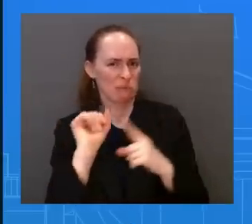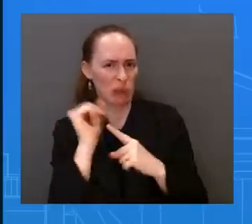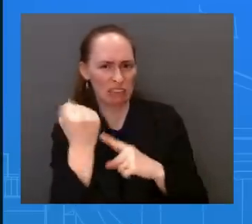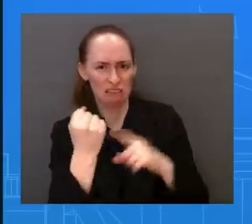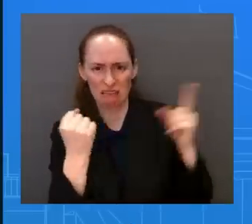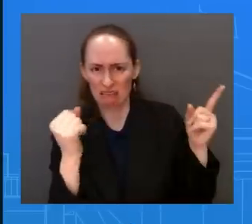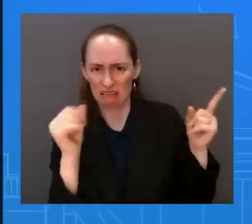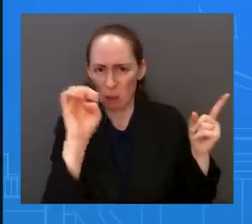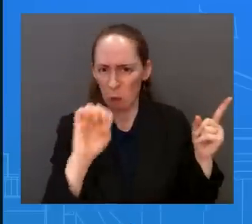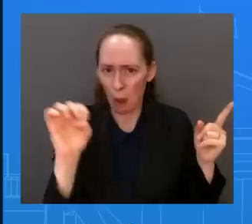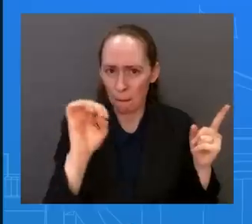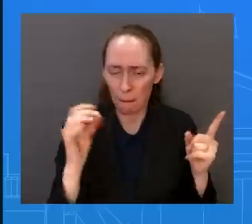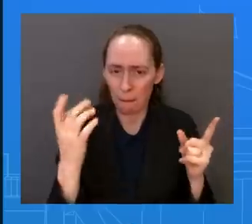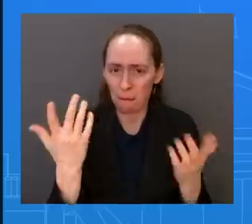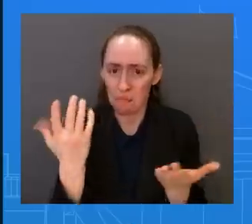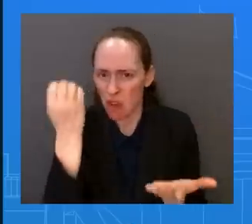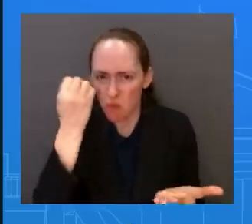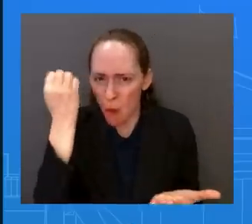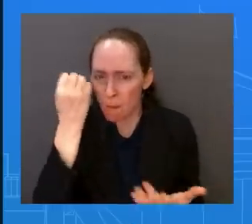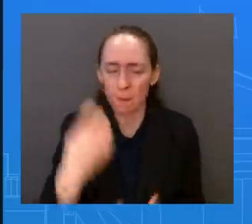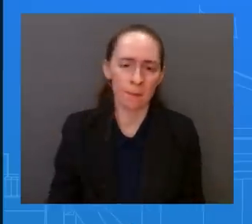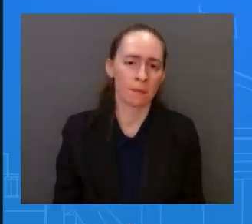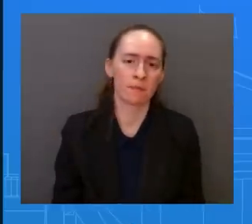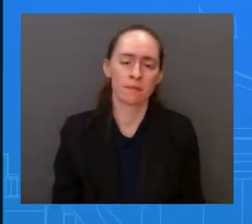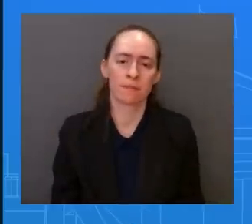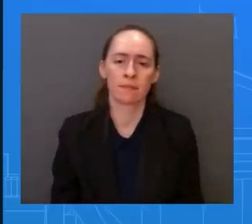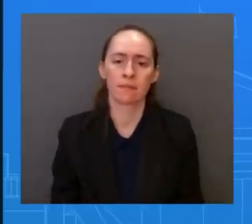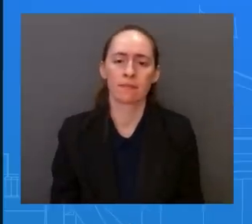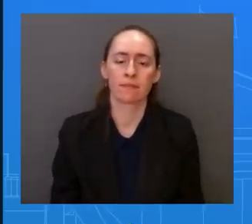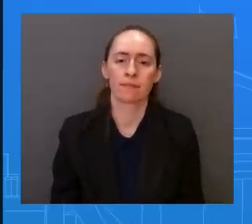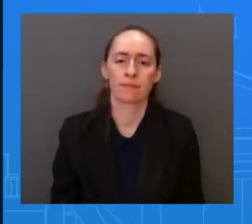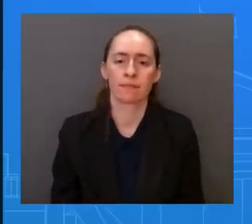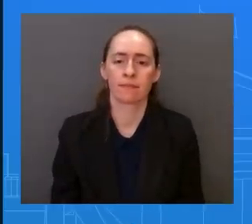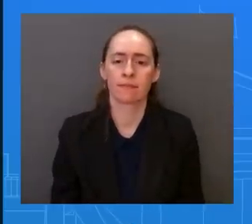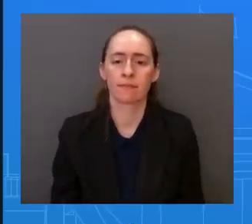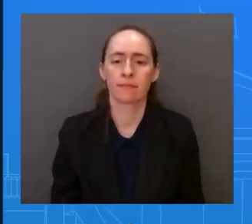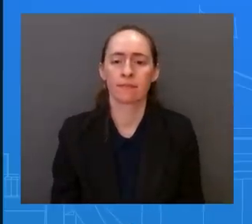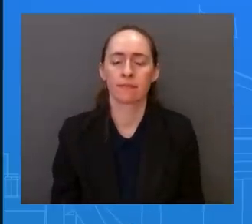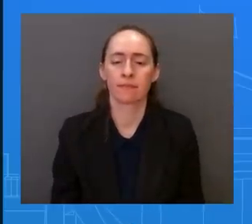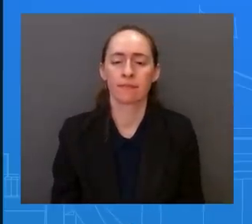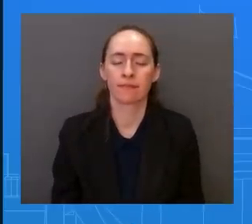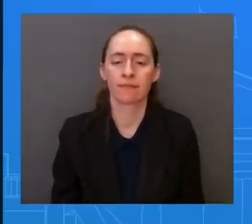American worker and the grit and resilience of the American people, and that